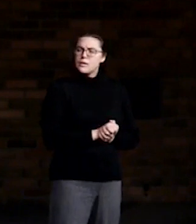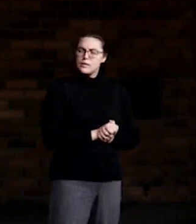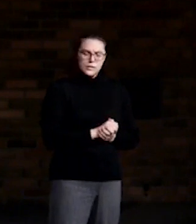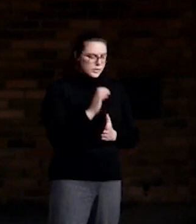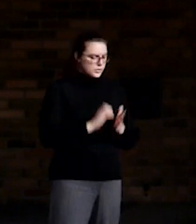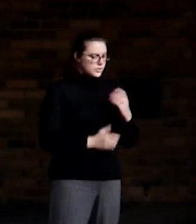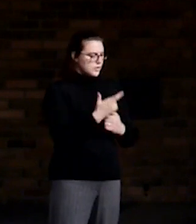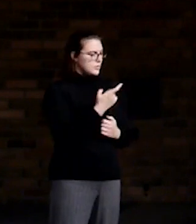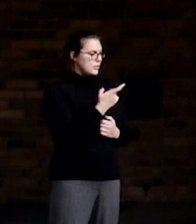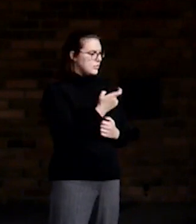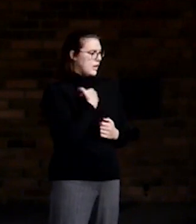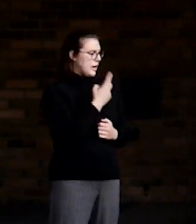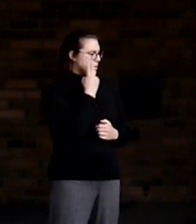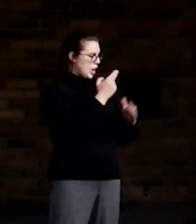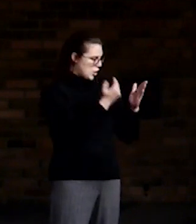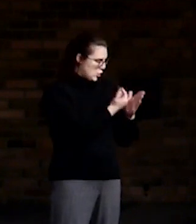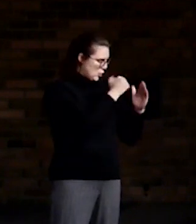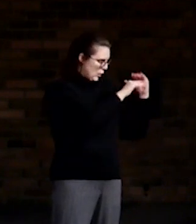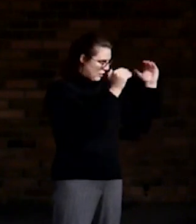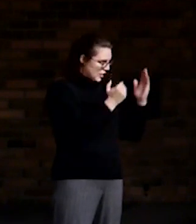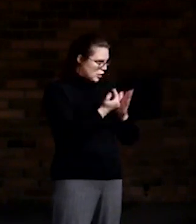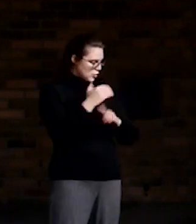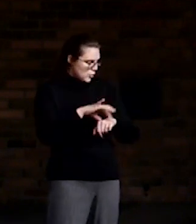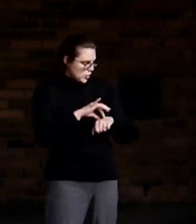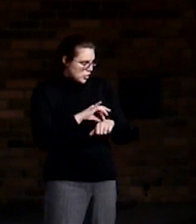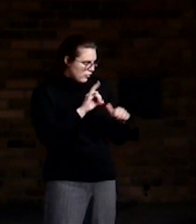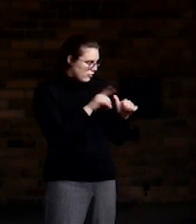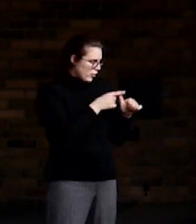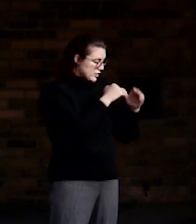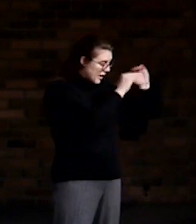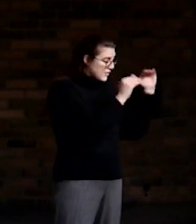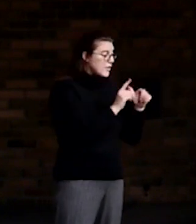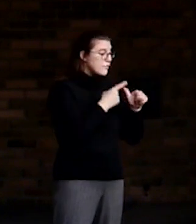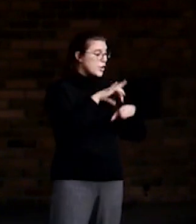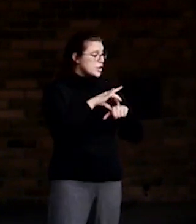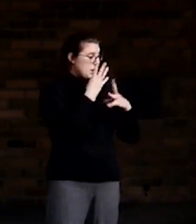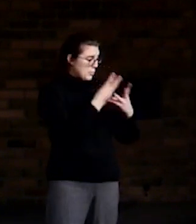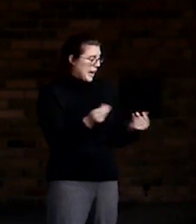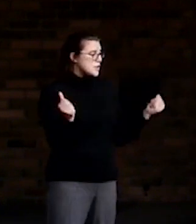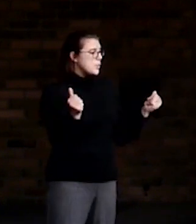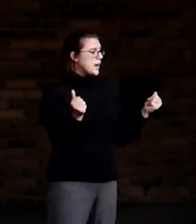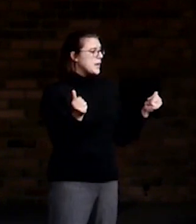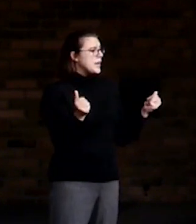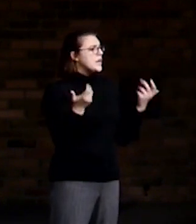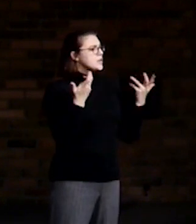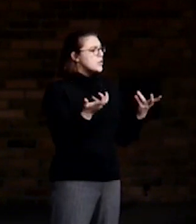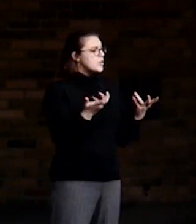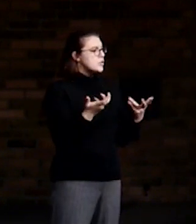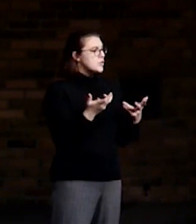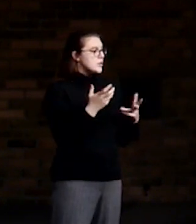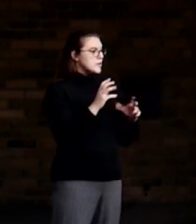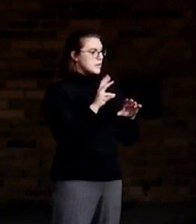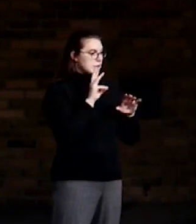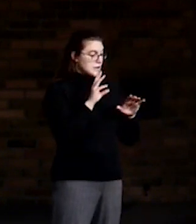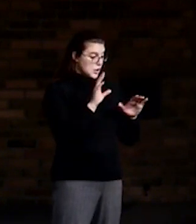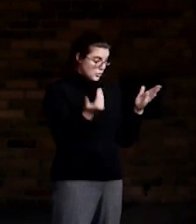Chapter 21, then I saw a new heaven and a new earth, for the first heaven and the first earth had passed away, and there was no longer any sea. I saw the holy